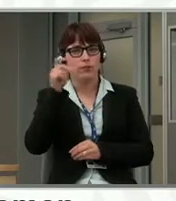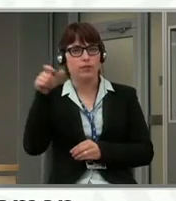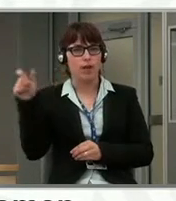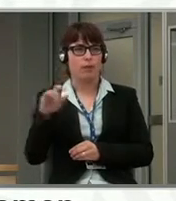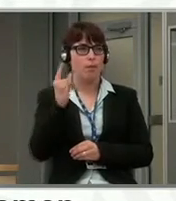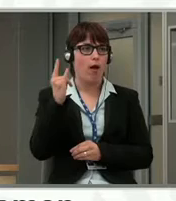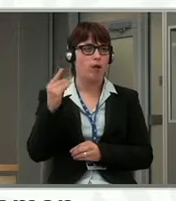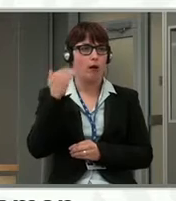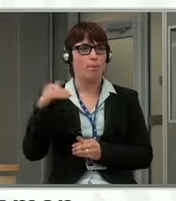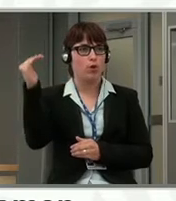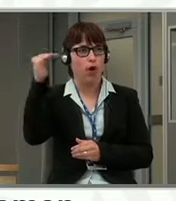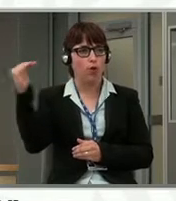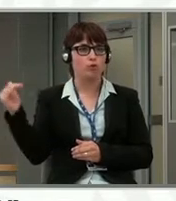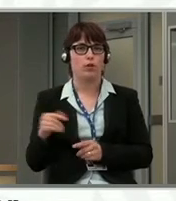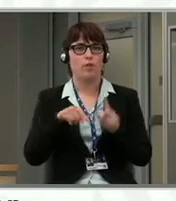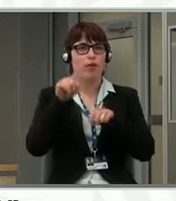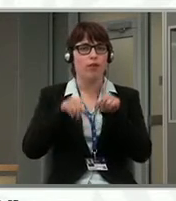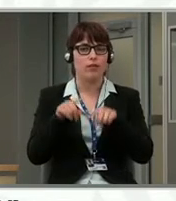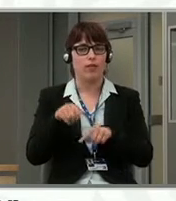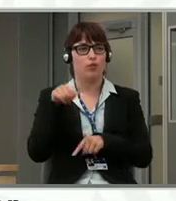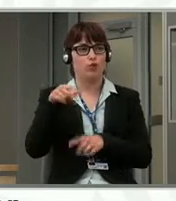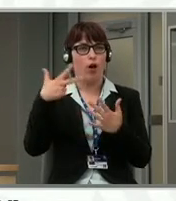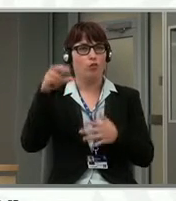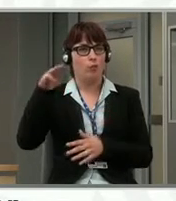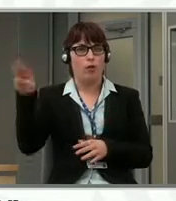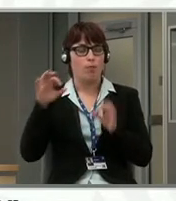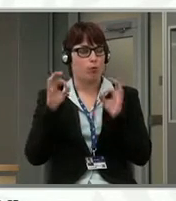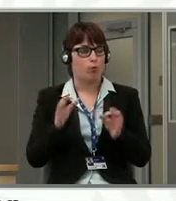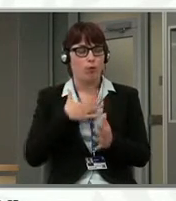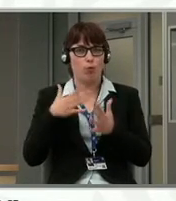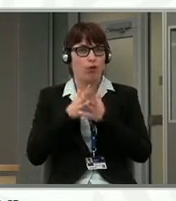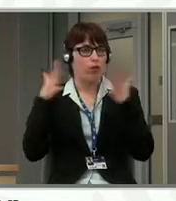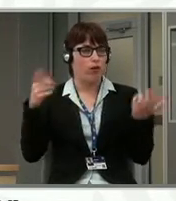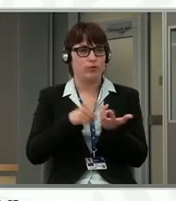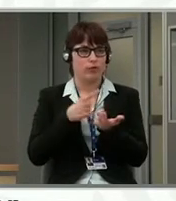number, and it keeps getting bigger.